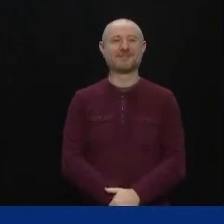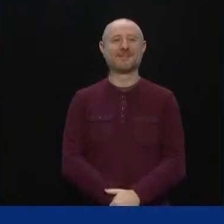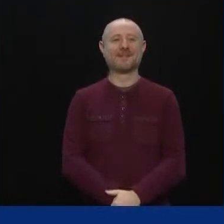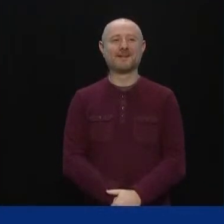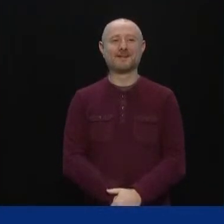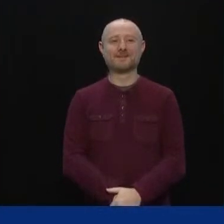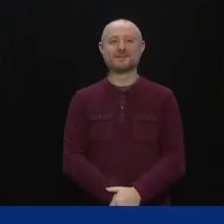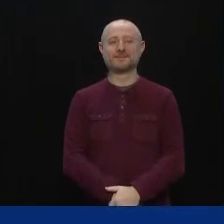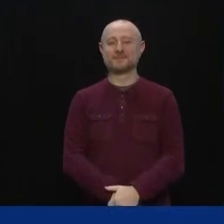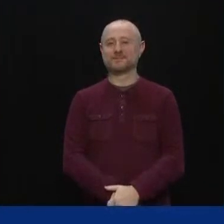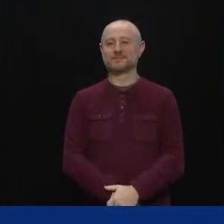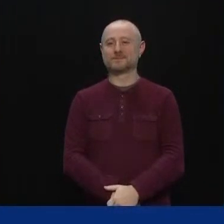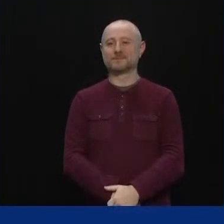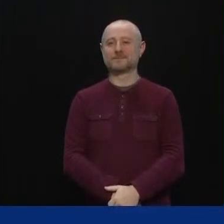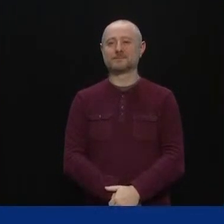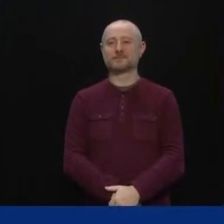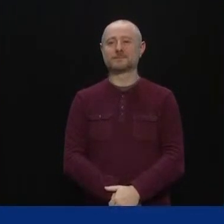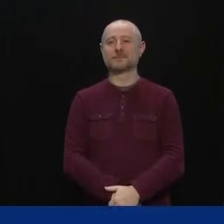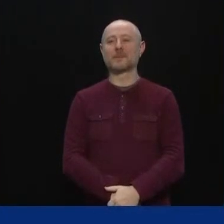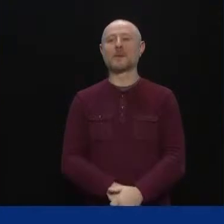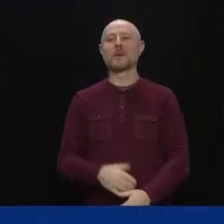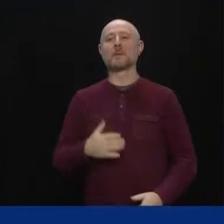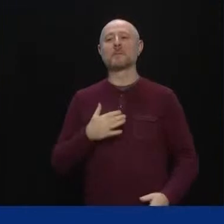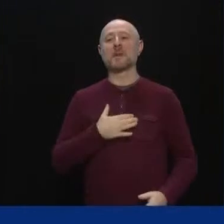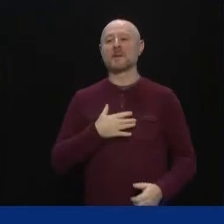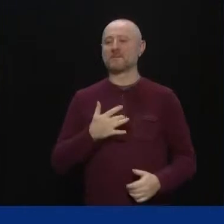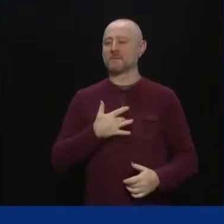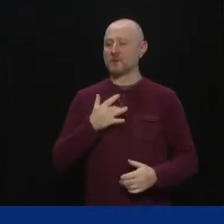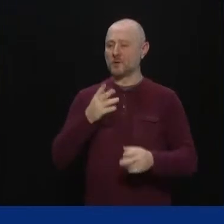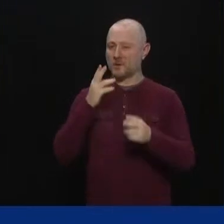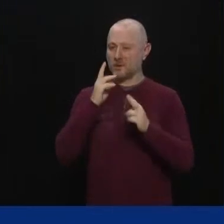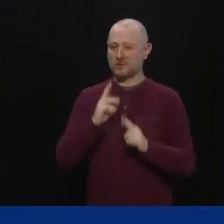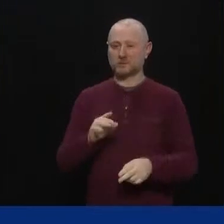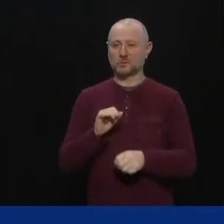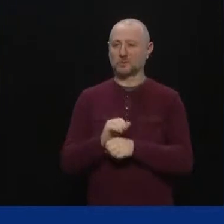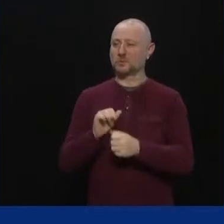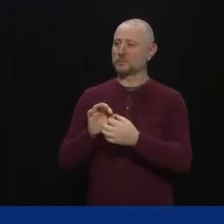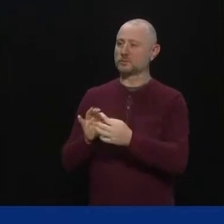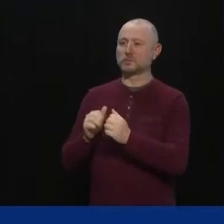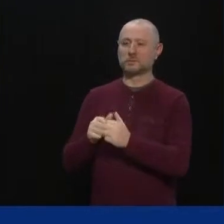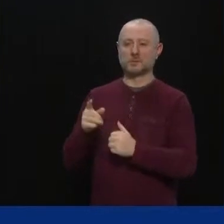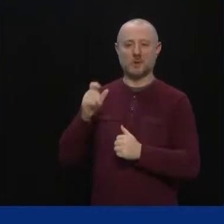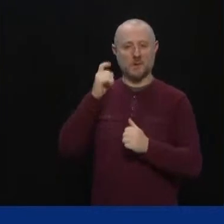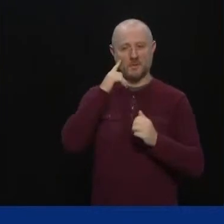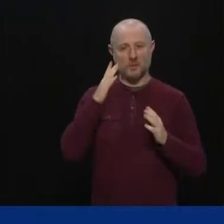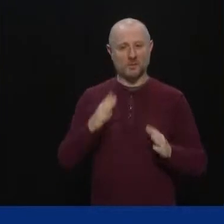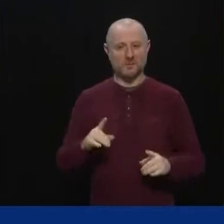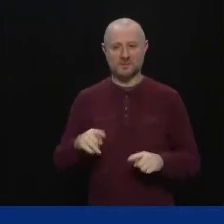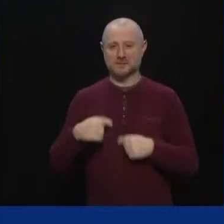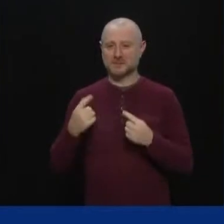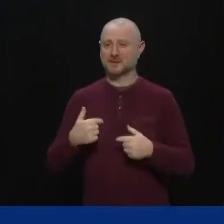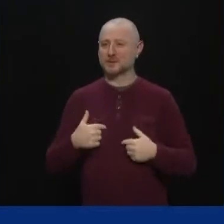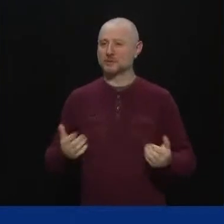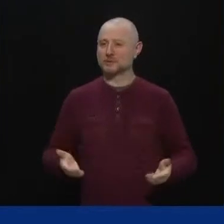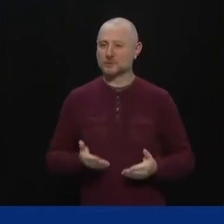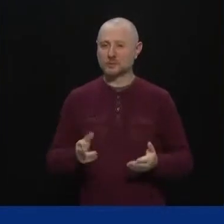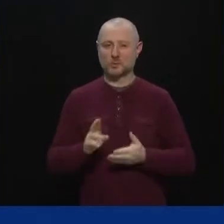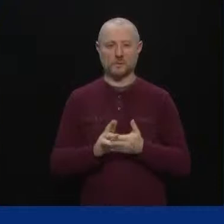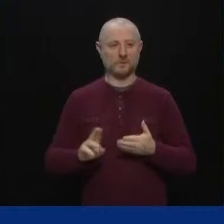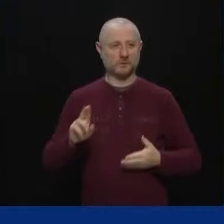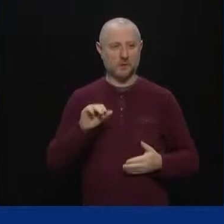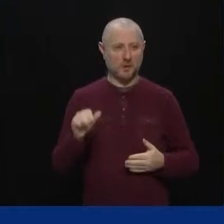I've had the pleasure and honor of interacting with the governor since I arrived at the University at Albany in